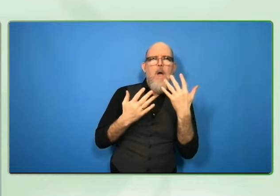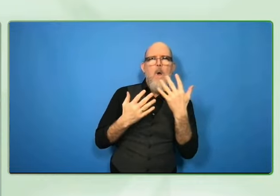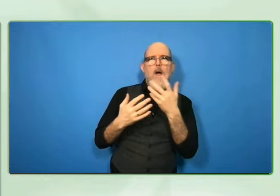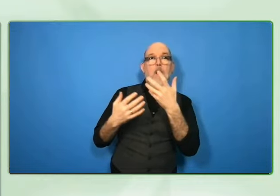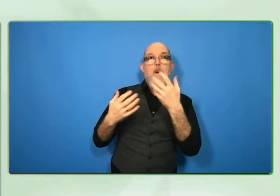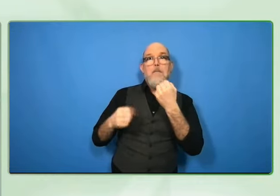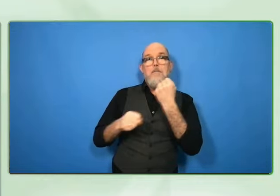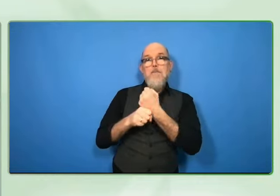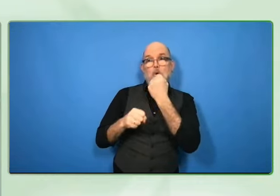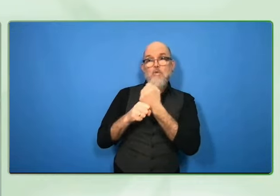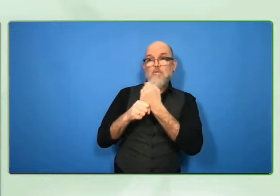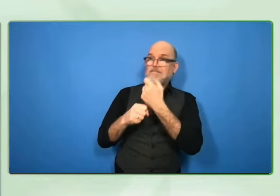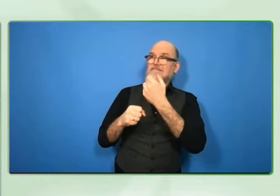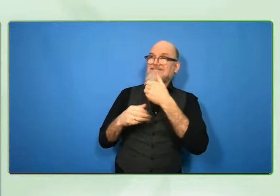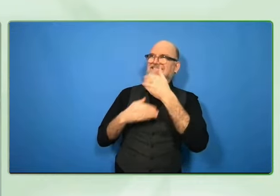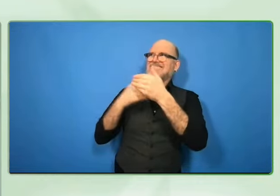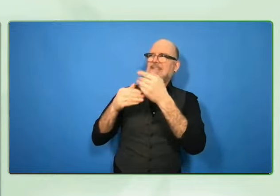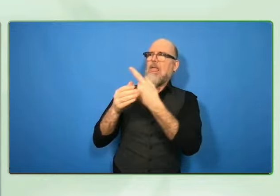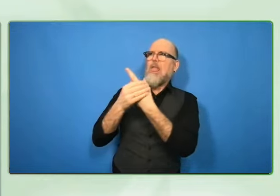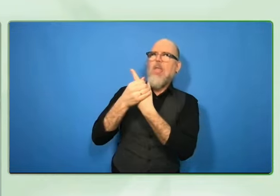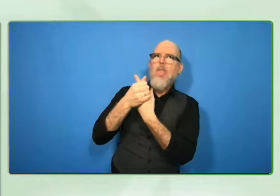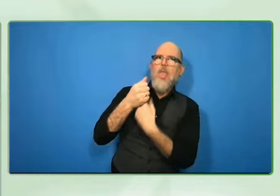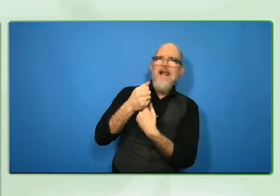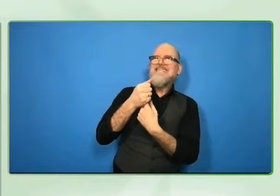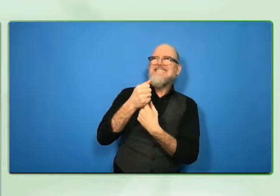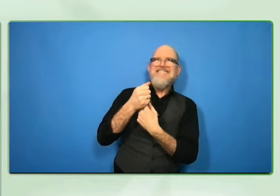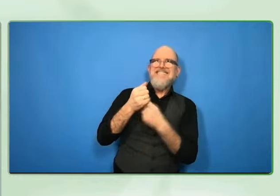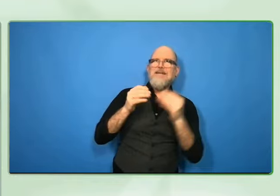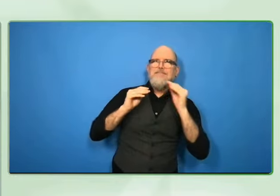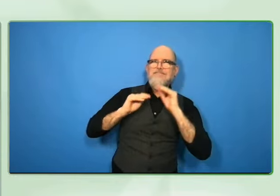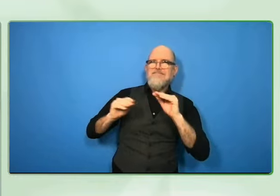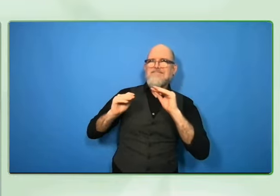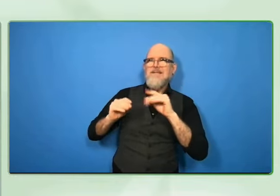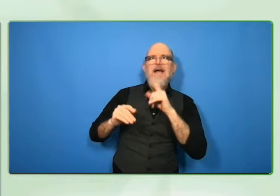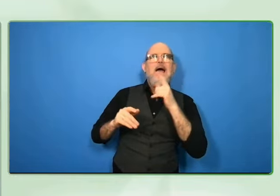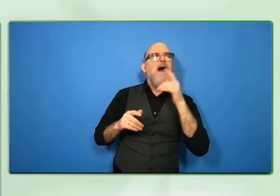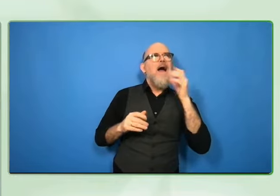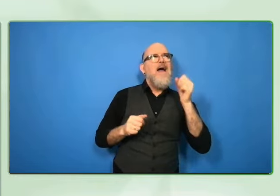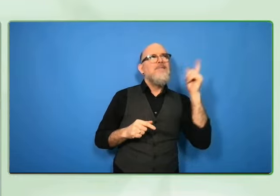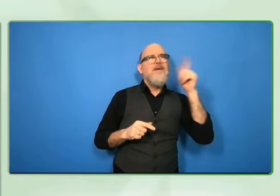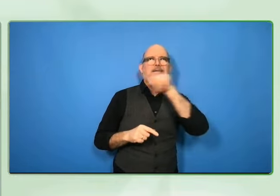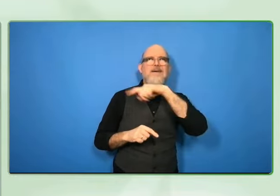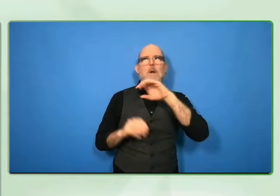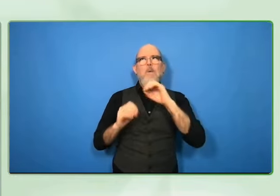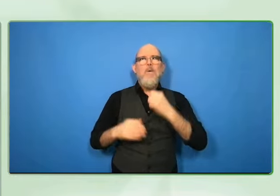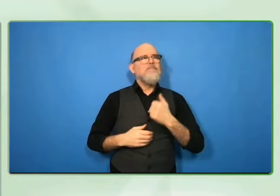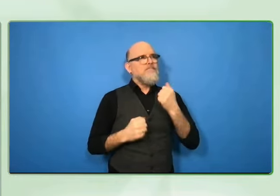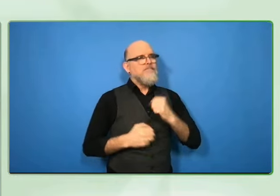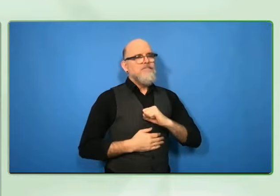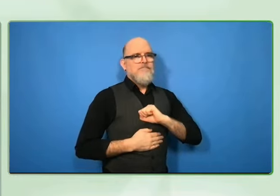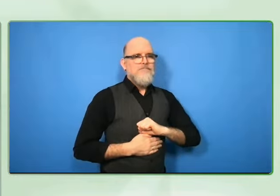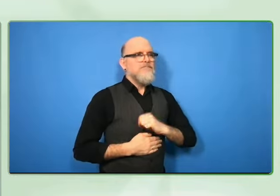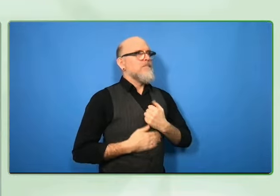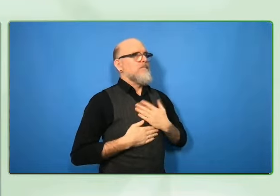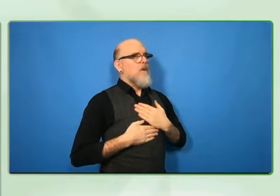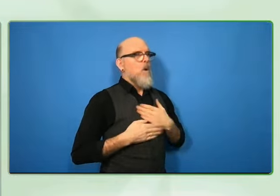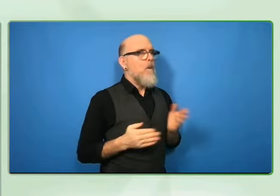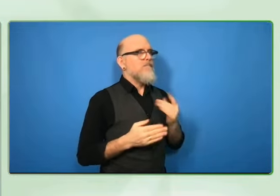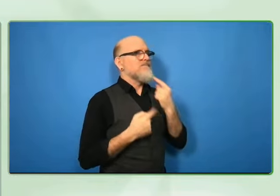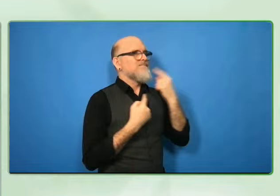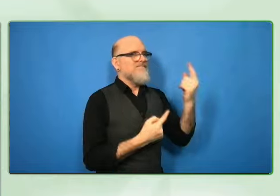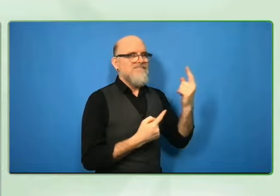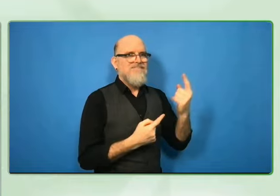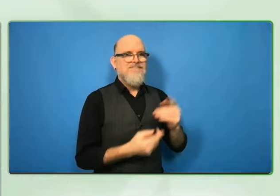And the 5th and 6th tips regarding the data you don't have can be more revealing than what you do